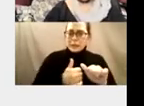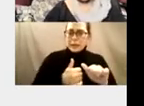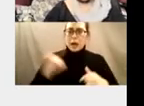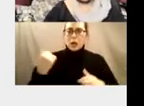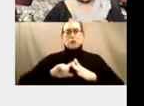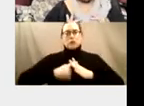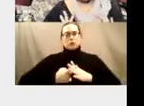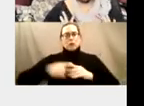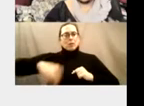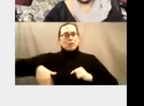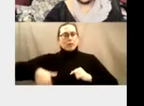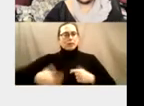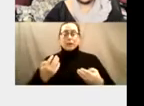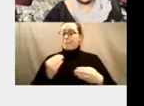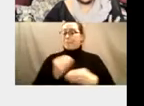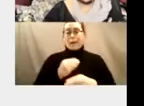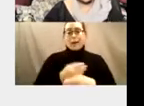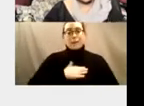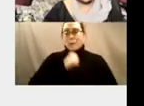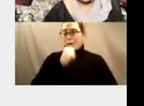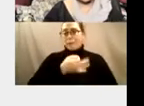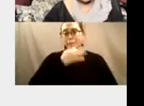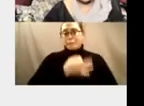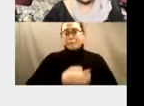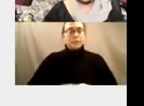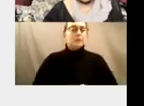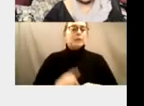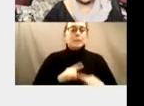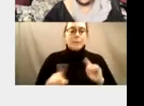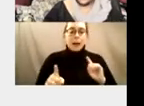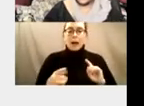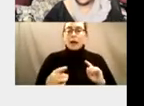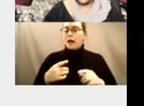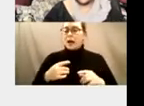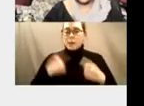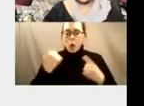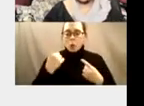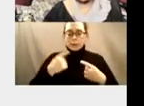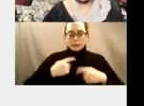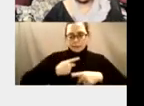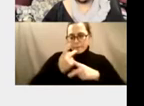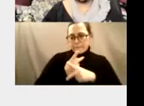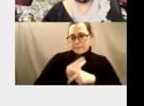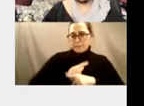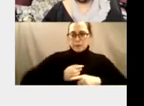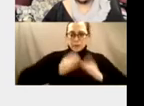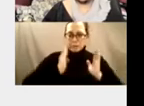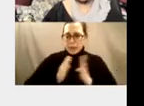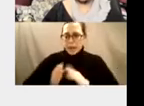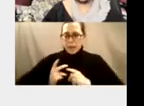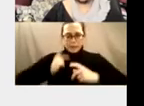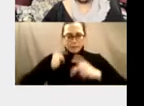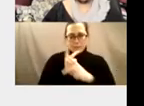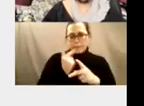late? Math is not my thing, yet I find myself devising formulas and working out calculations constantly